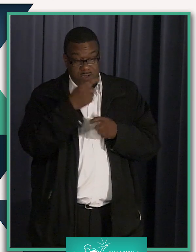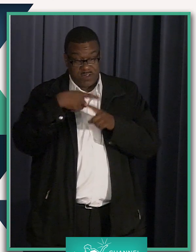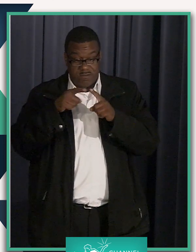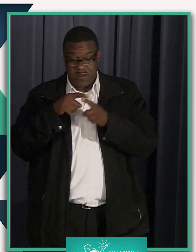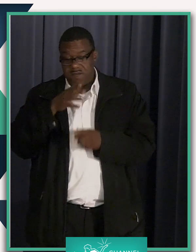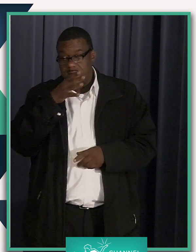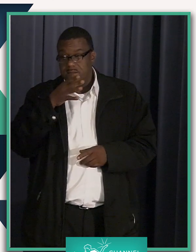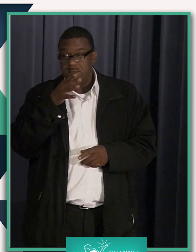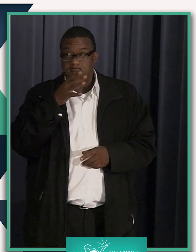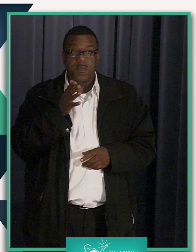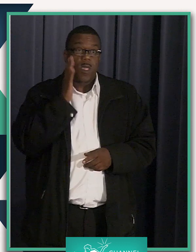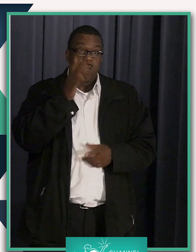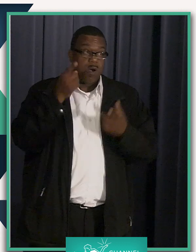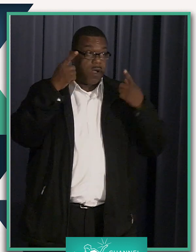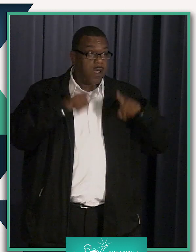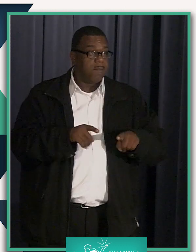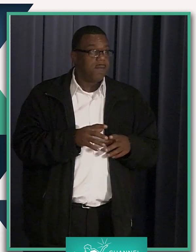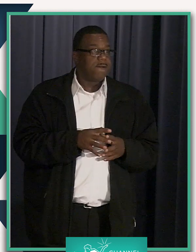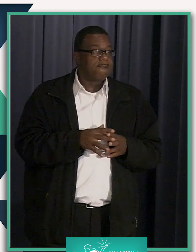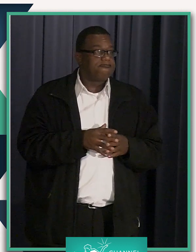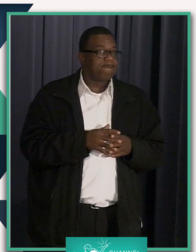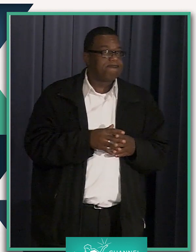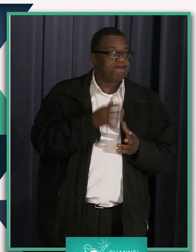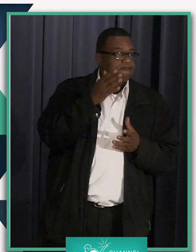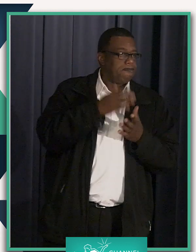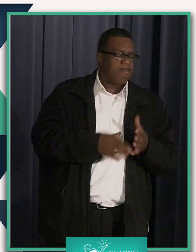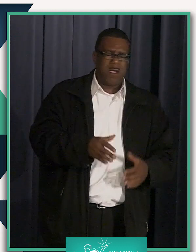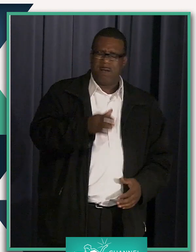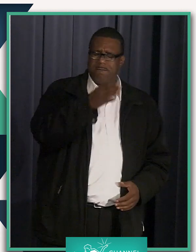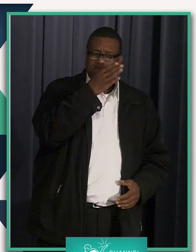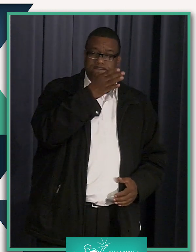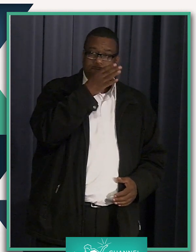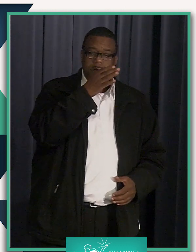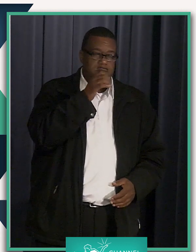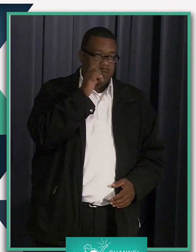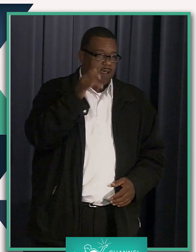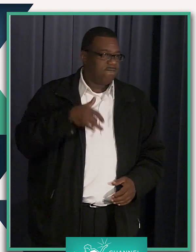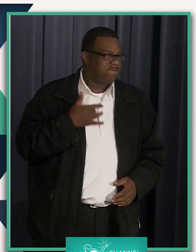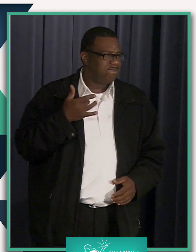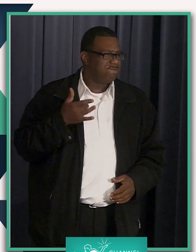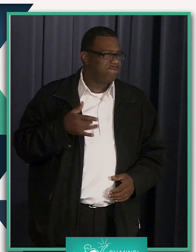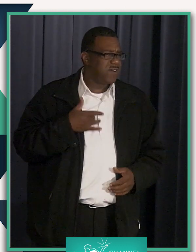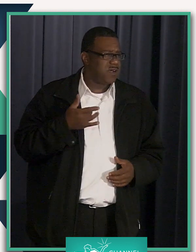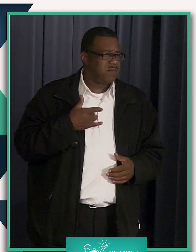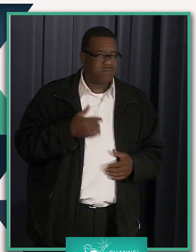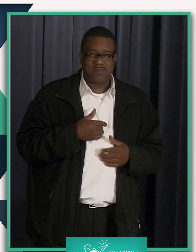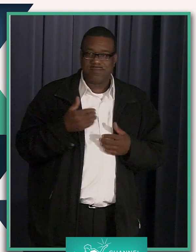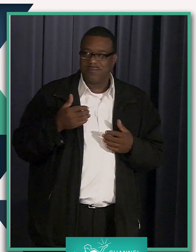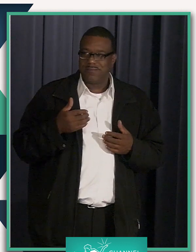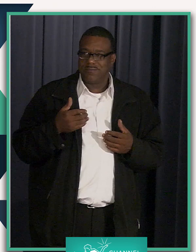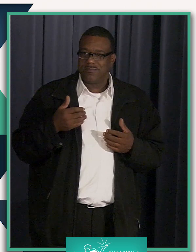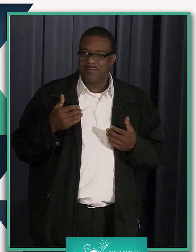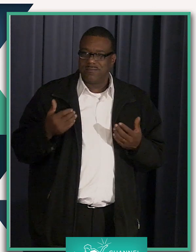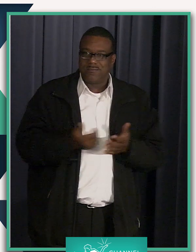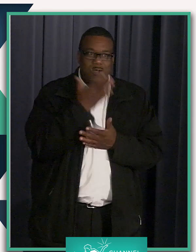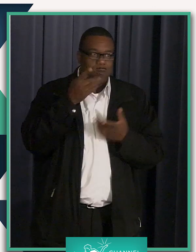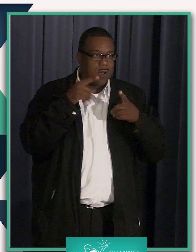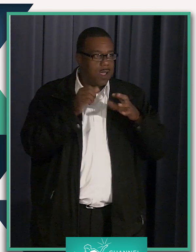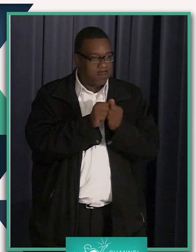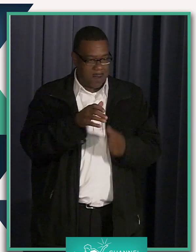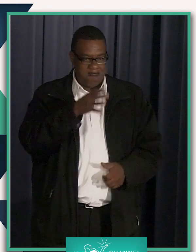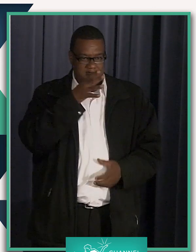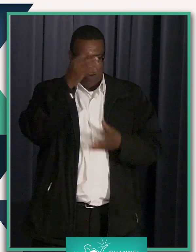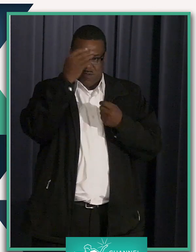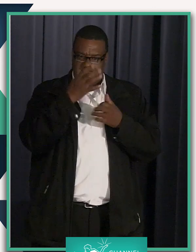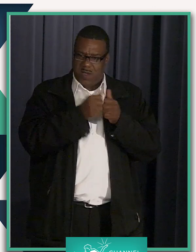what's getting ready to take place. Some moms don't feel it as something this new is happening. I've had moms to tell me,